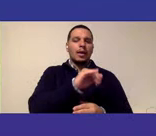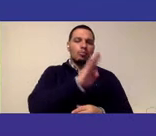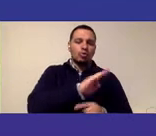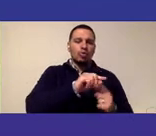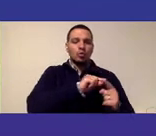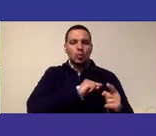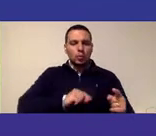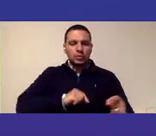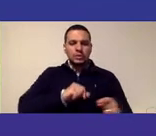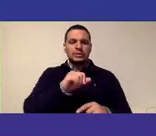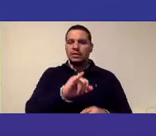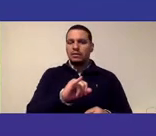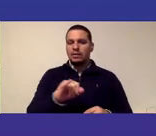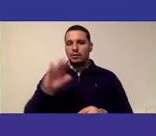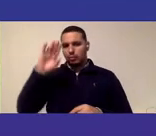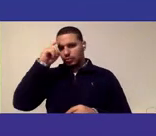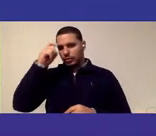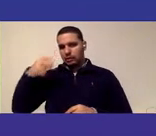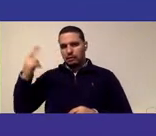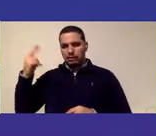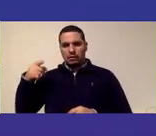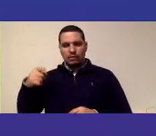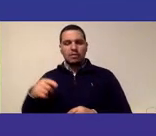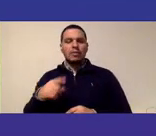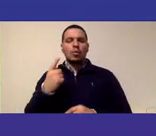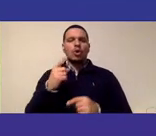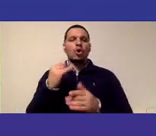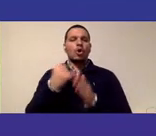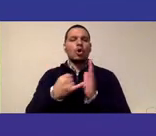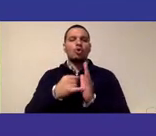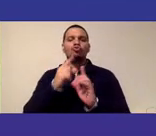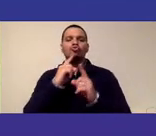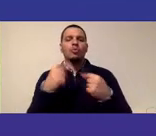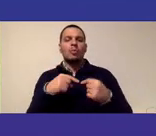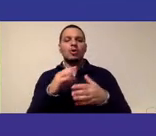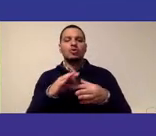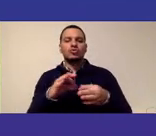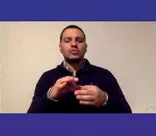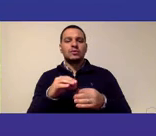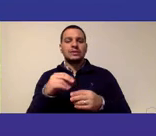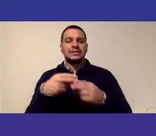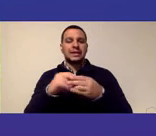And I'll read a quote from one of the artists that responded to our survey. Slide 23.